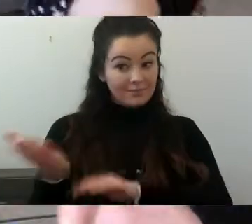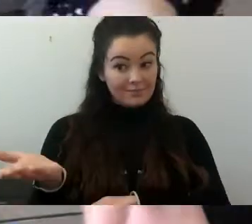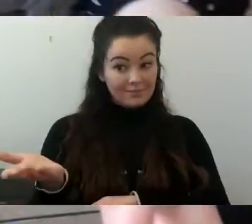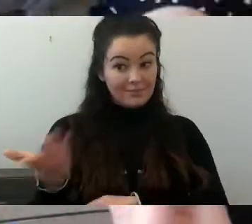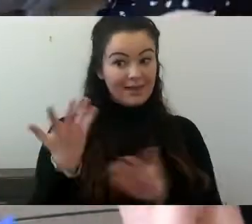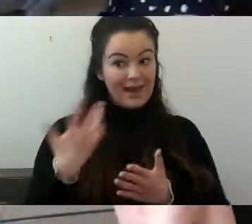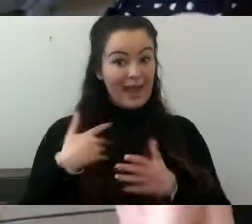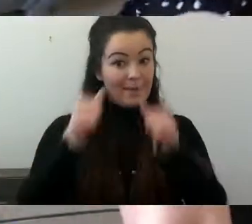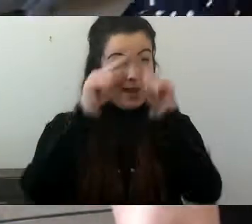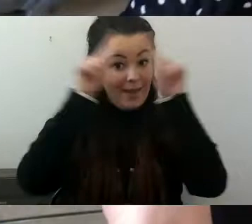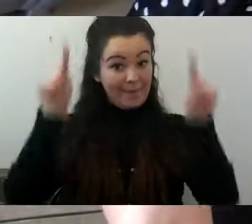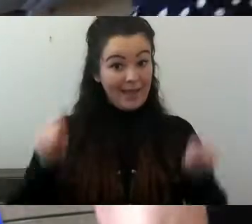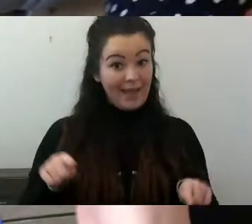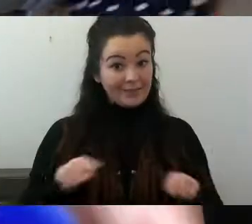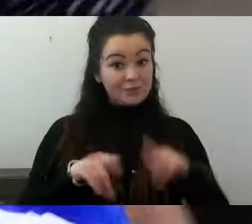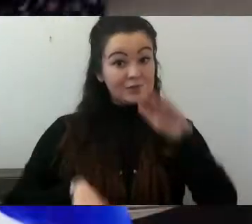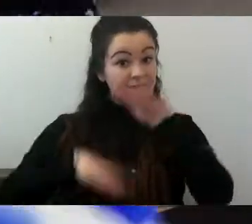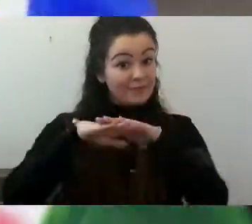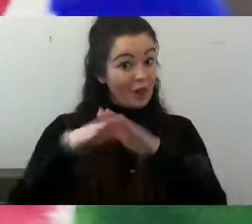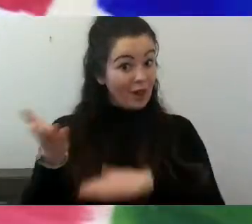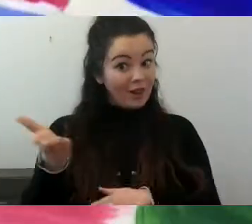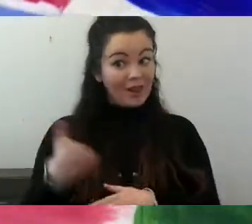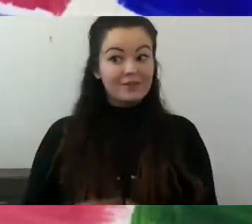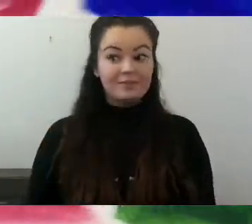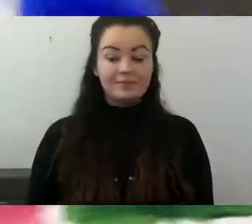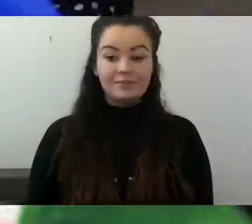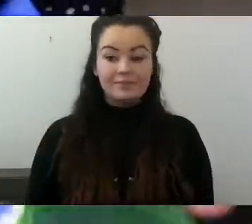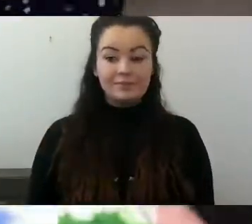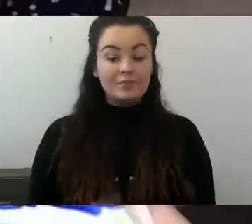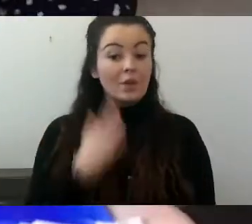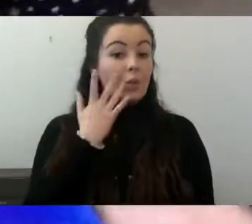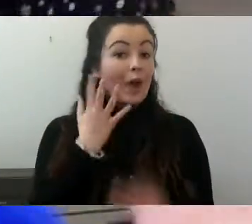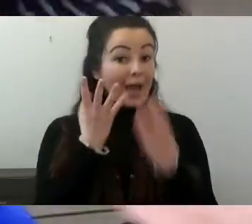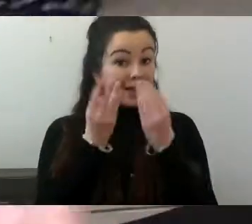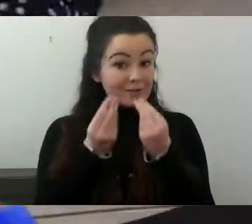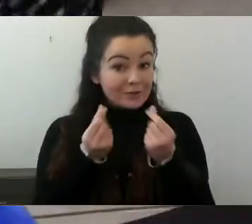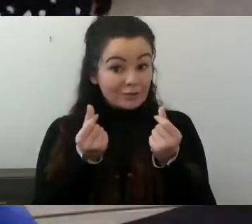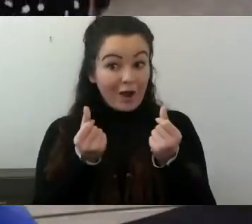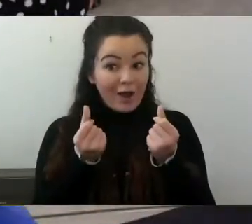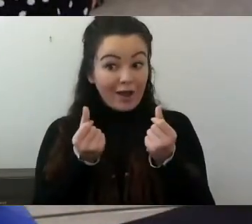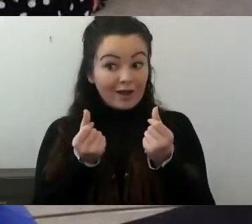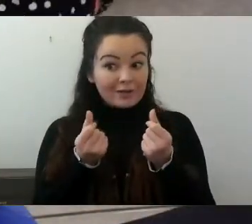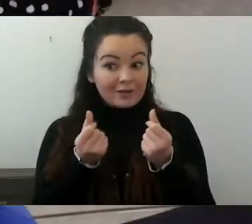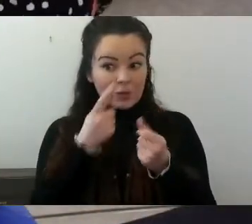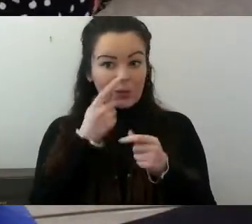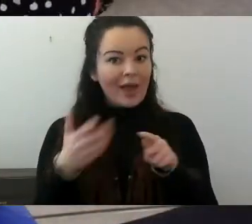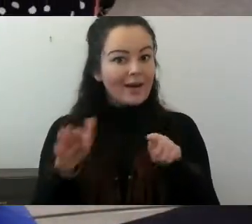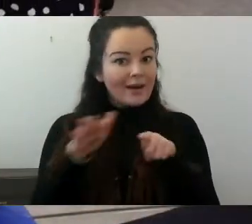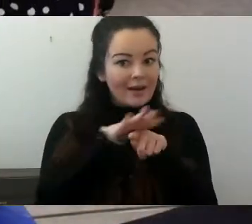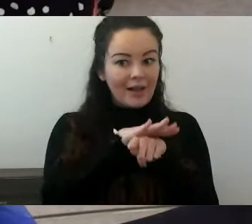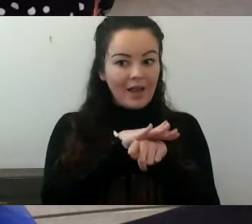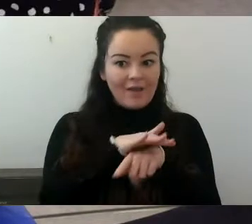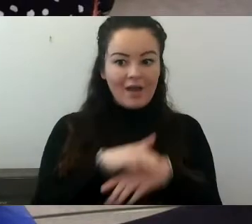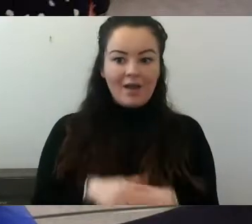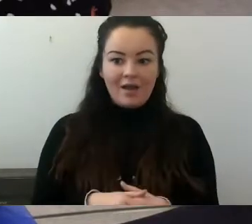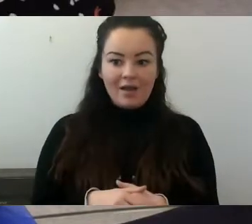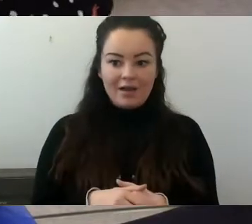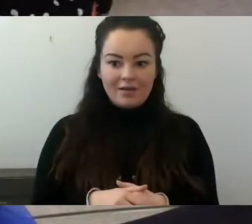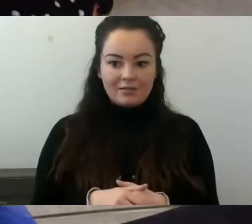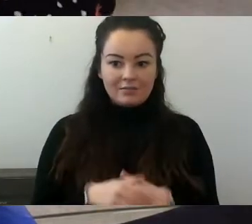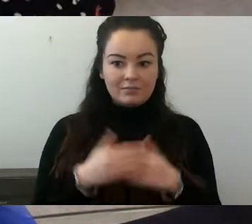Go, and I filled up my page like that. And when it dries a bit, you can go over